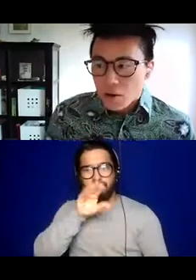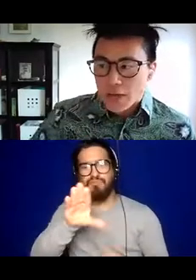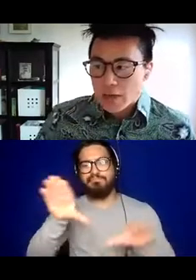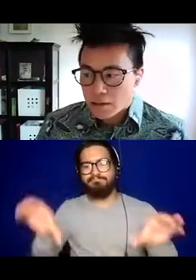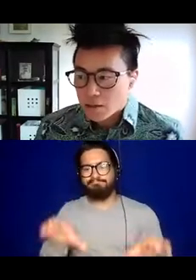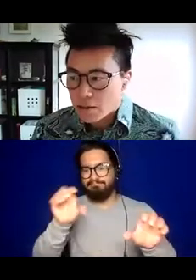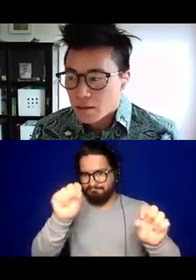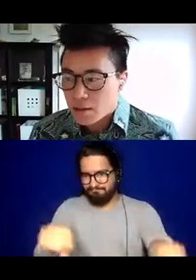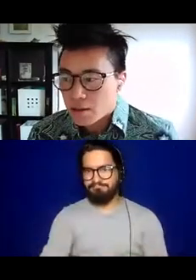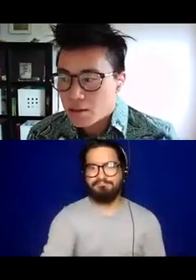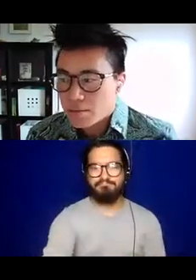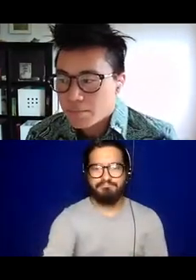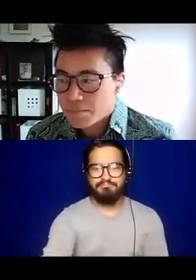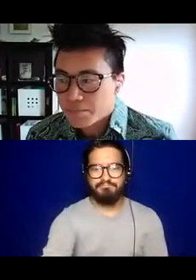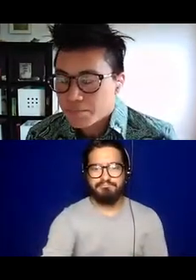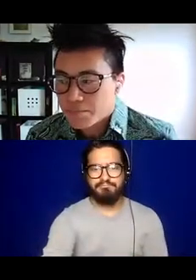Okay.